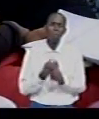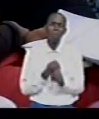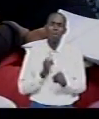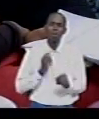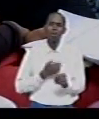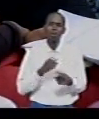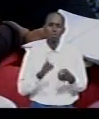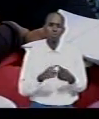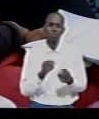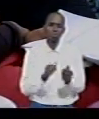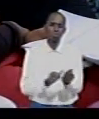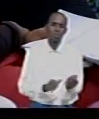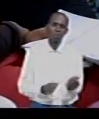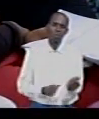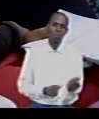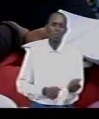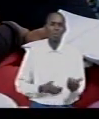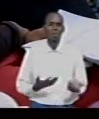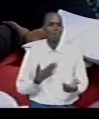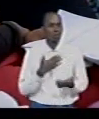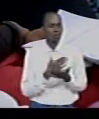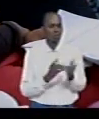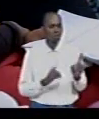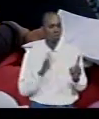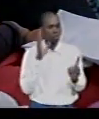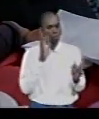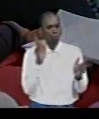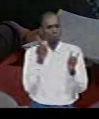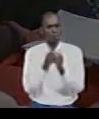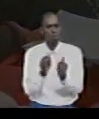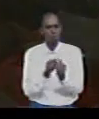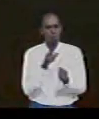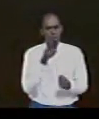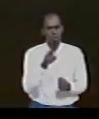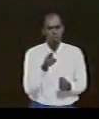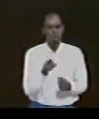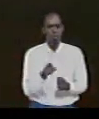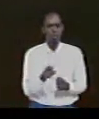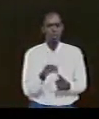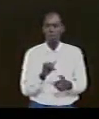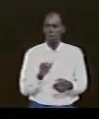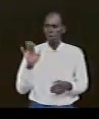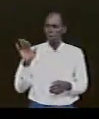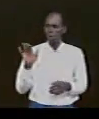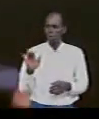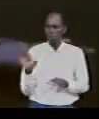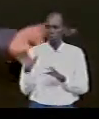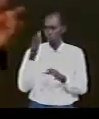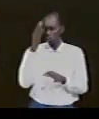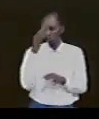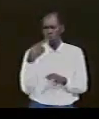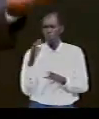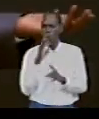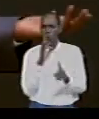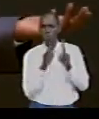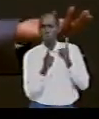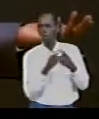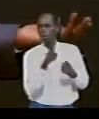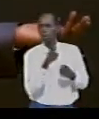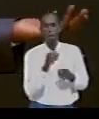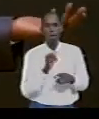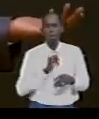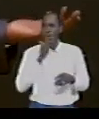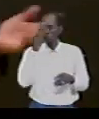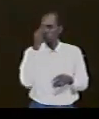to square one. And then somebody will come to you and say, do you know who you are talking to? Yes, I'm talking to one of